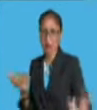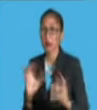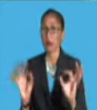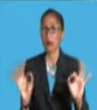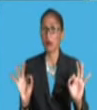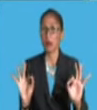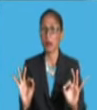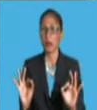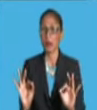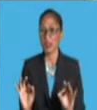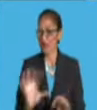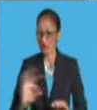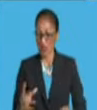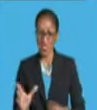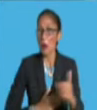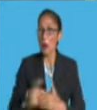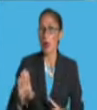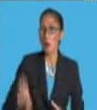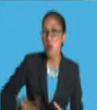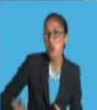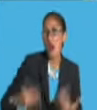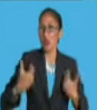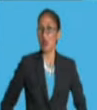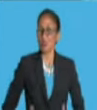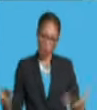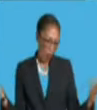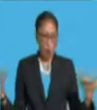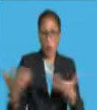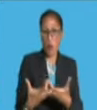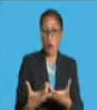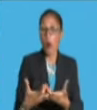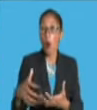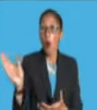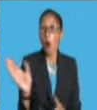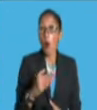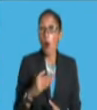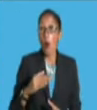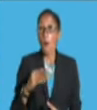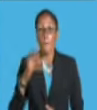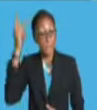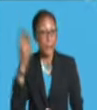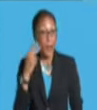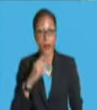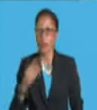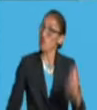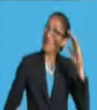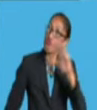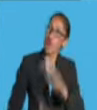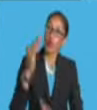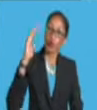discrimination amongst the rich and the poor. It is the responsibility of every parent to make sure their children gets